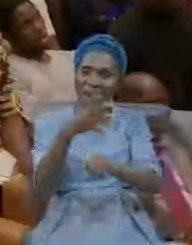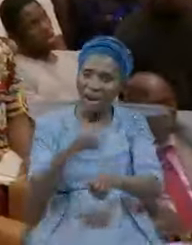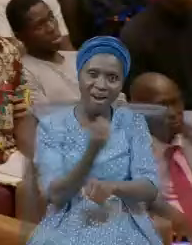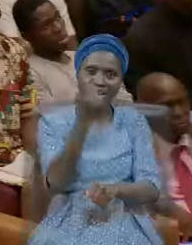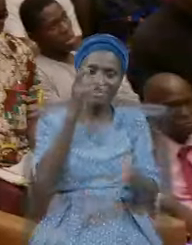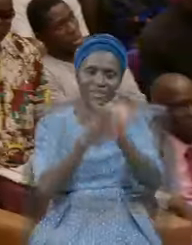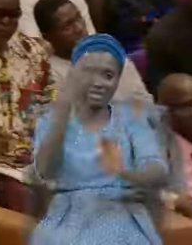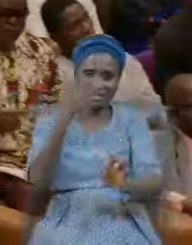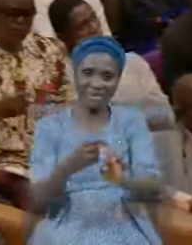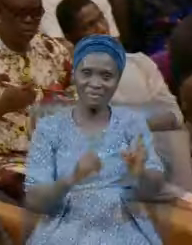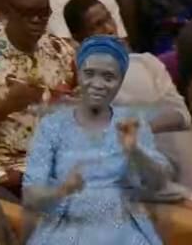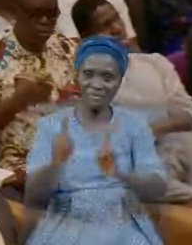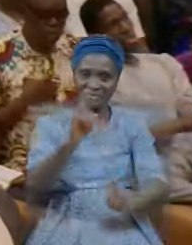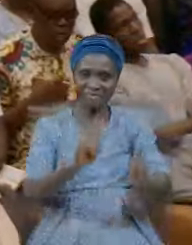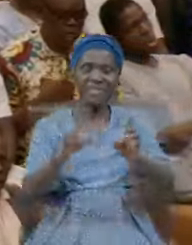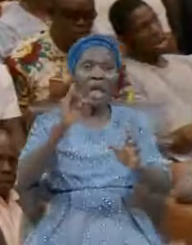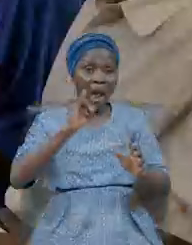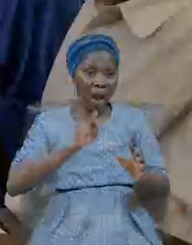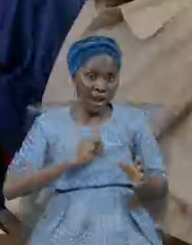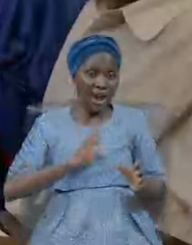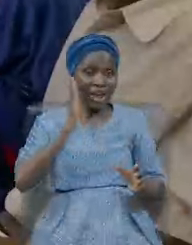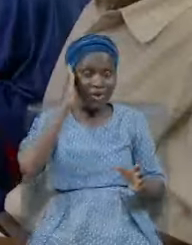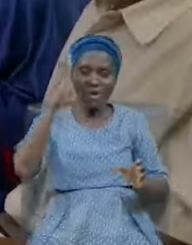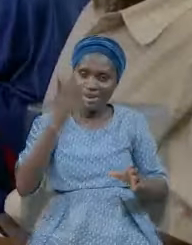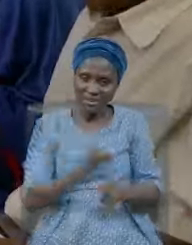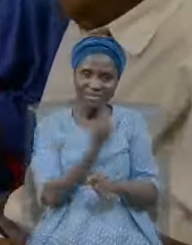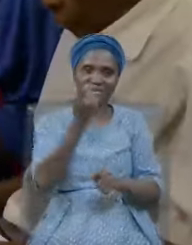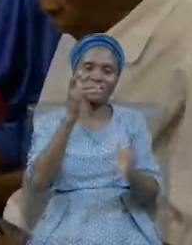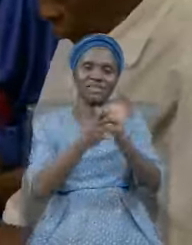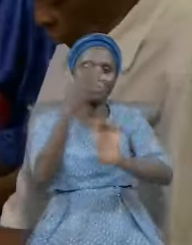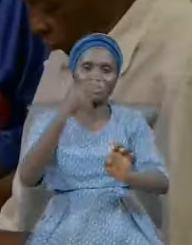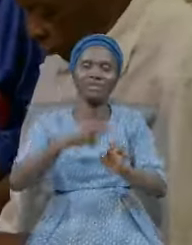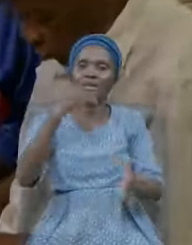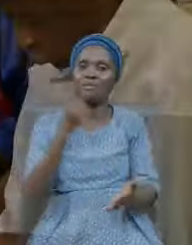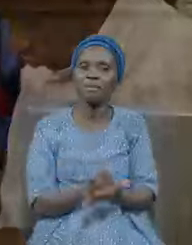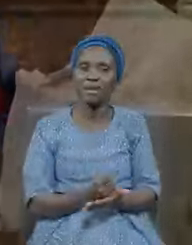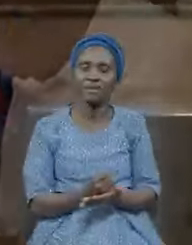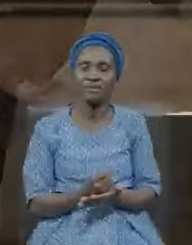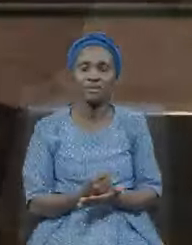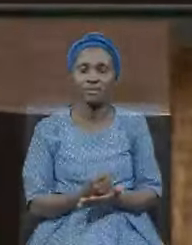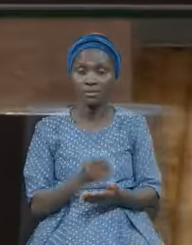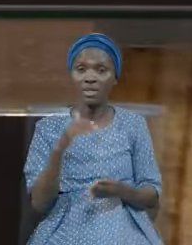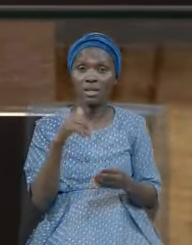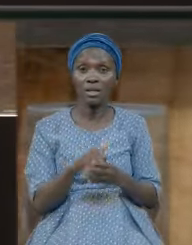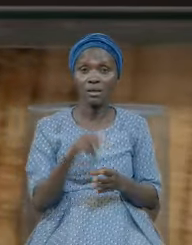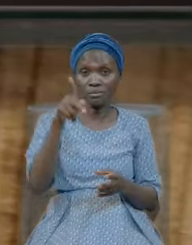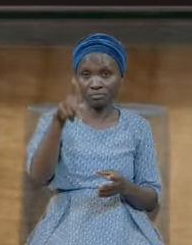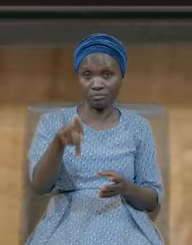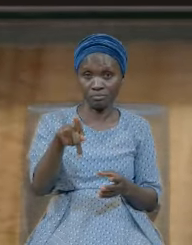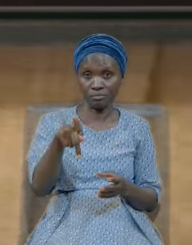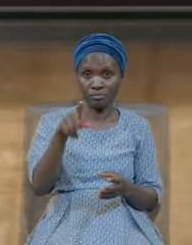overcome. I will overcome. Proverbs chapter 21,